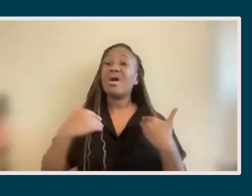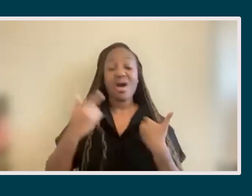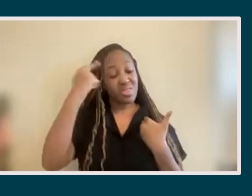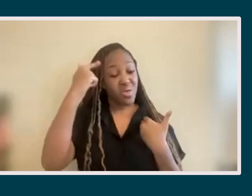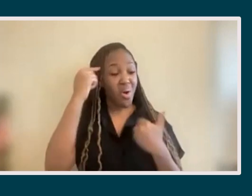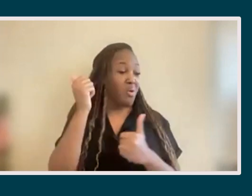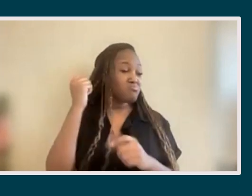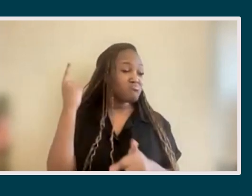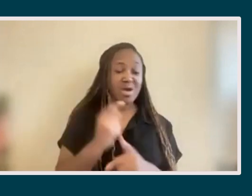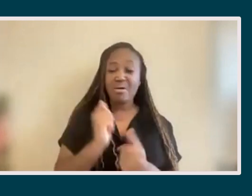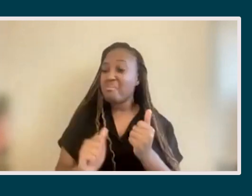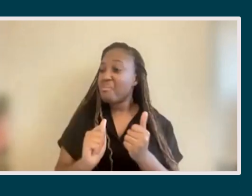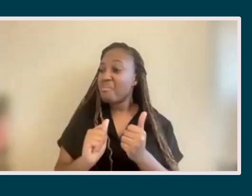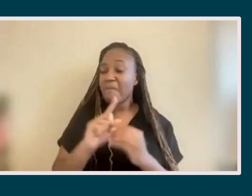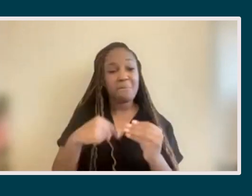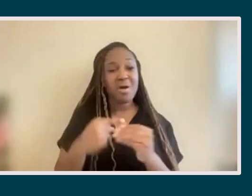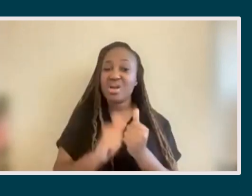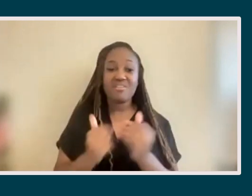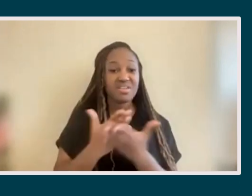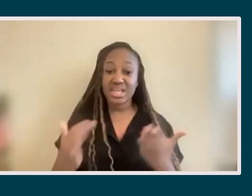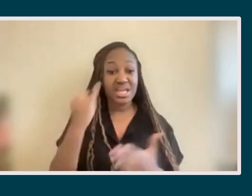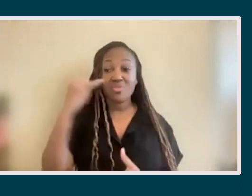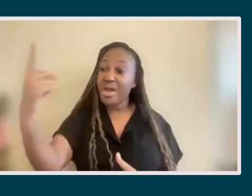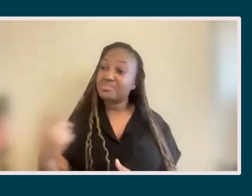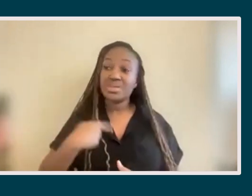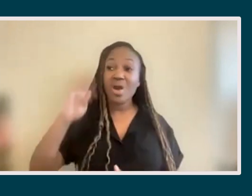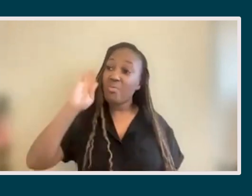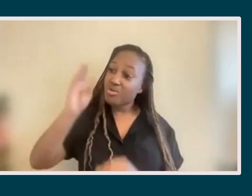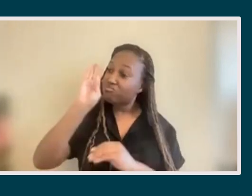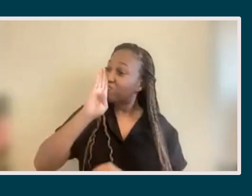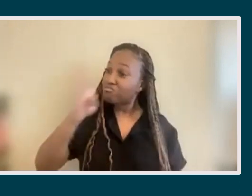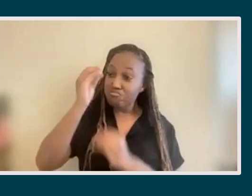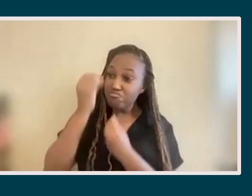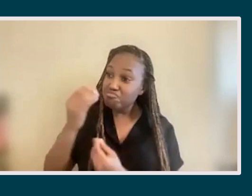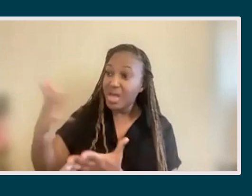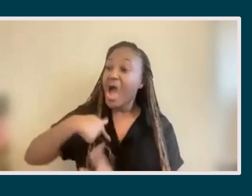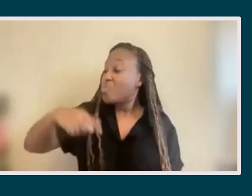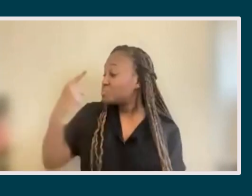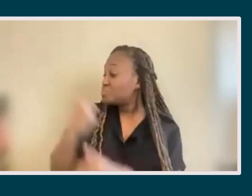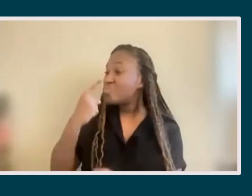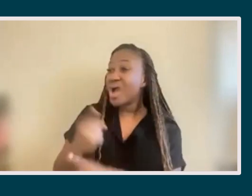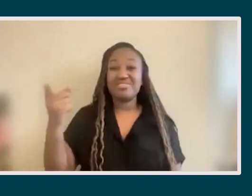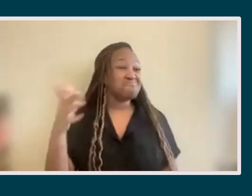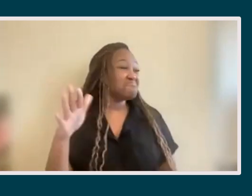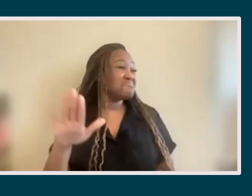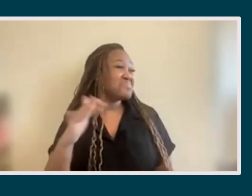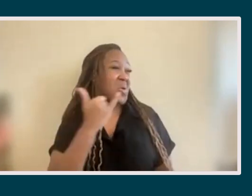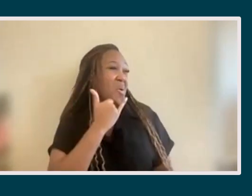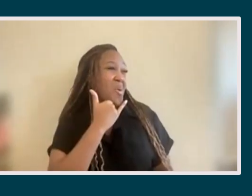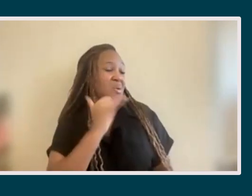All you had to do was ask, and I would let you know. And if I was right, you were probably at least a little bit